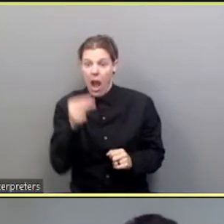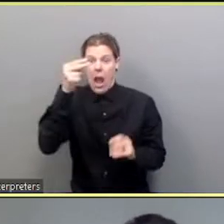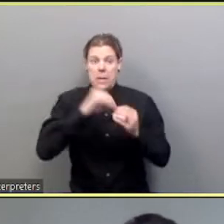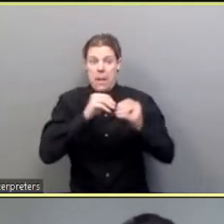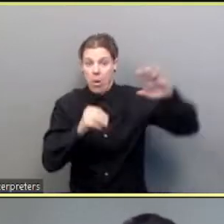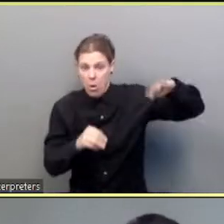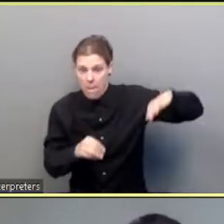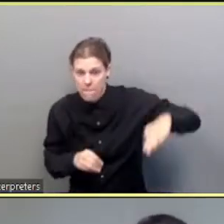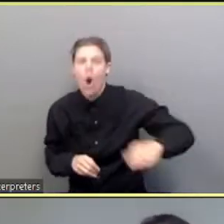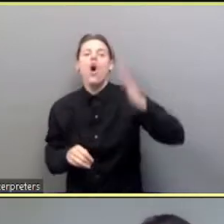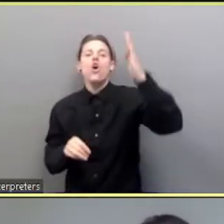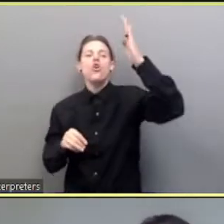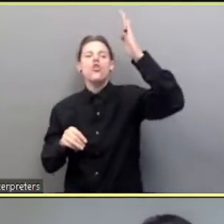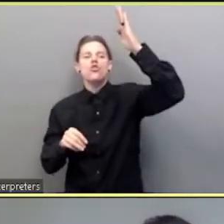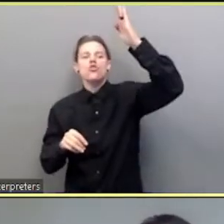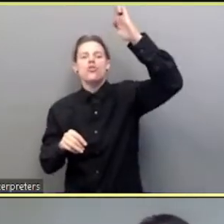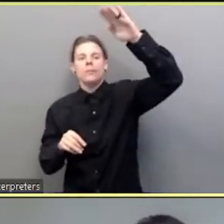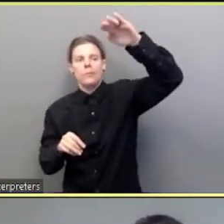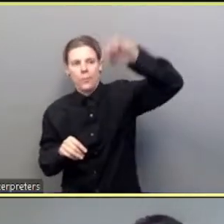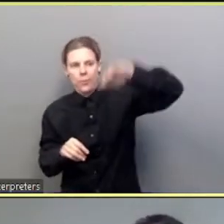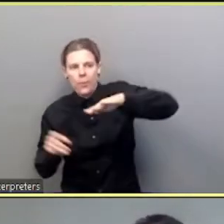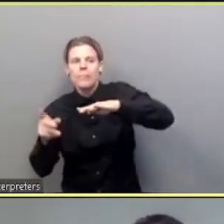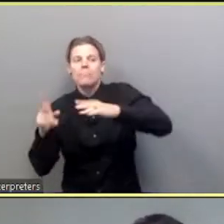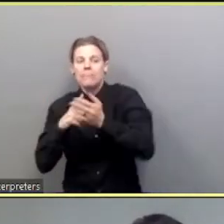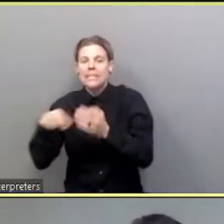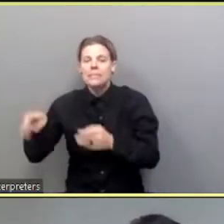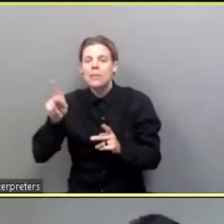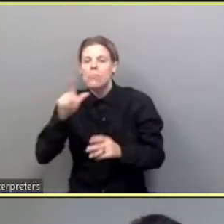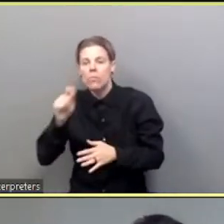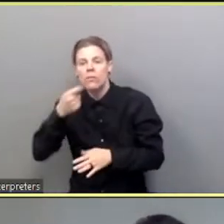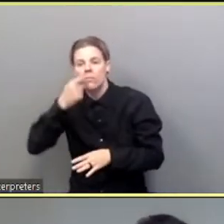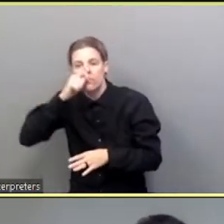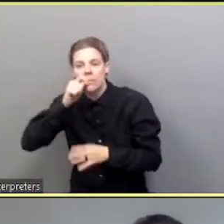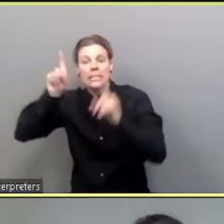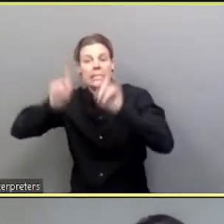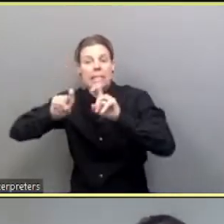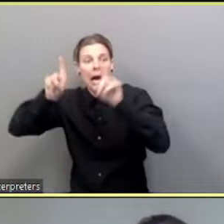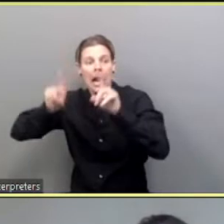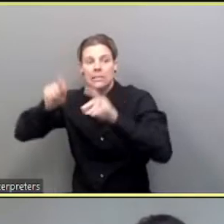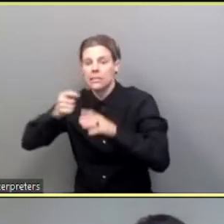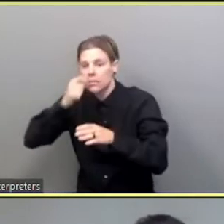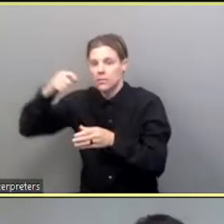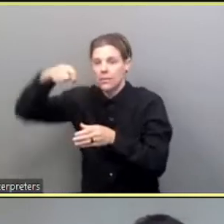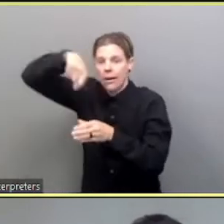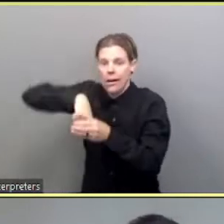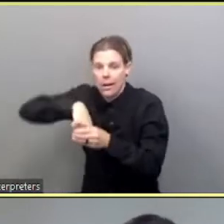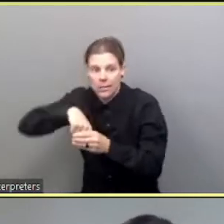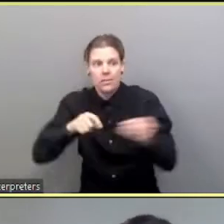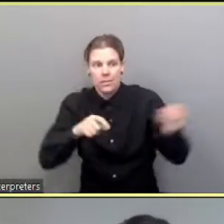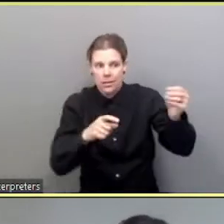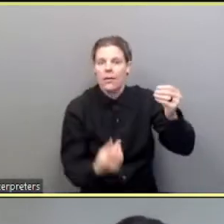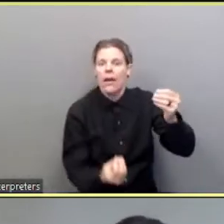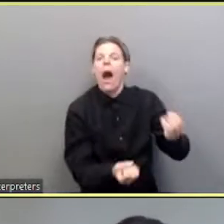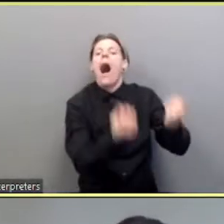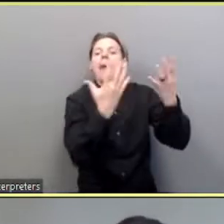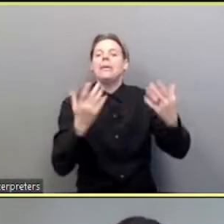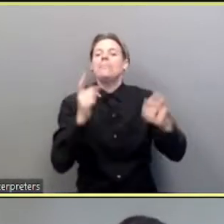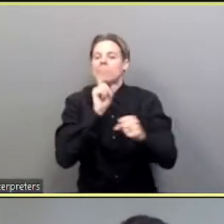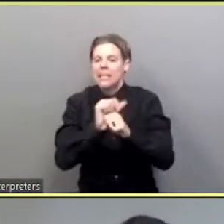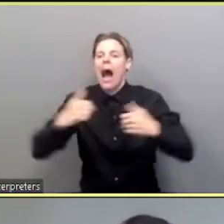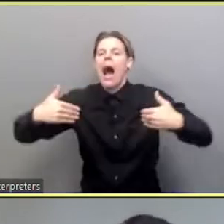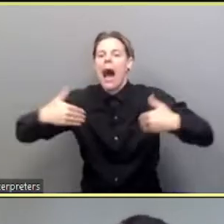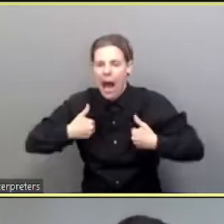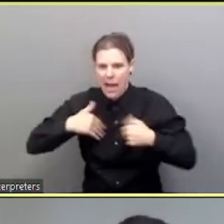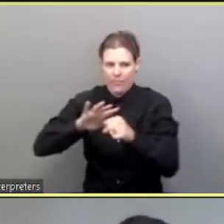gets a test, how many are positive, and then we look at that as a percentage. And you can see that we were quite high in the winter.